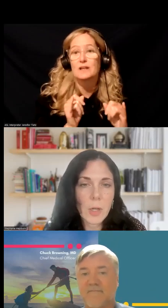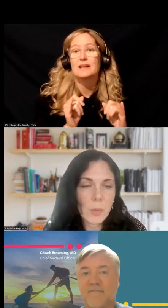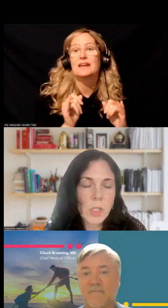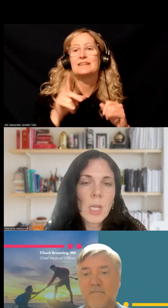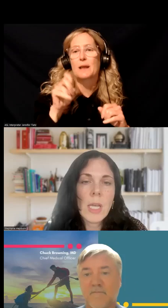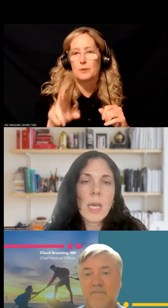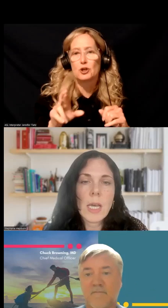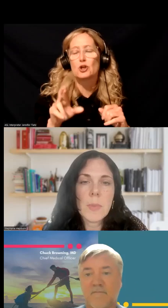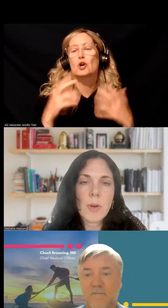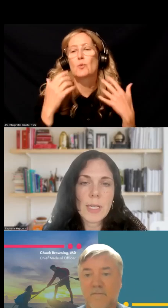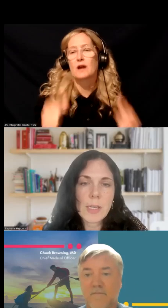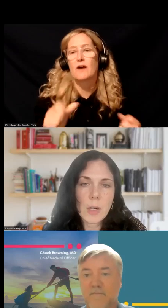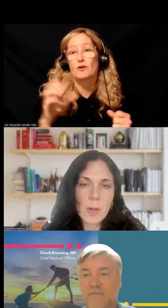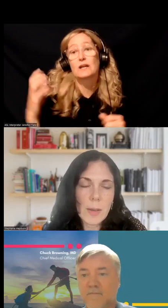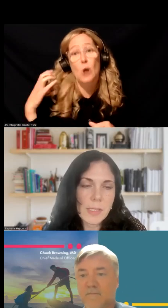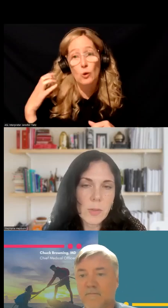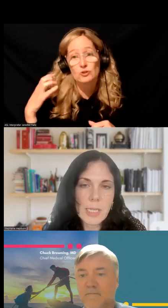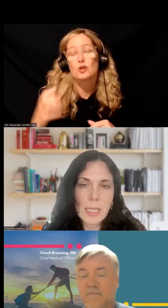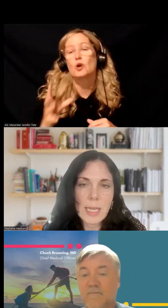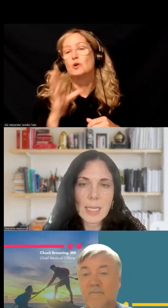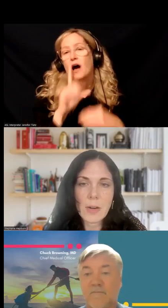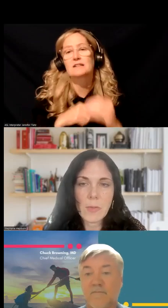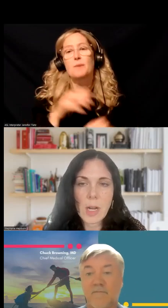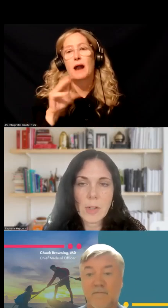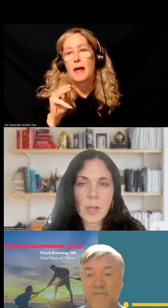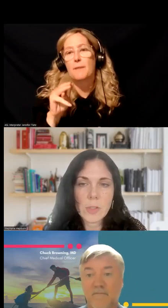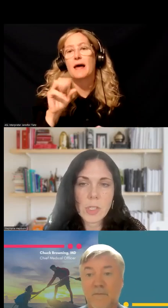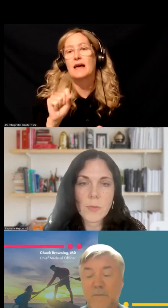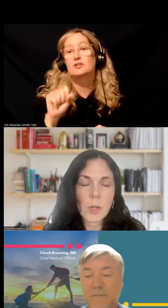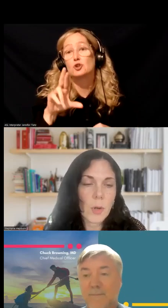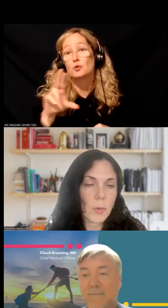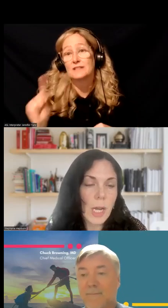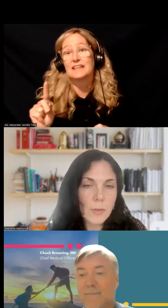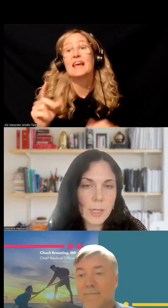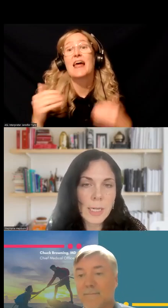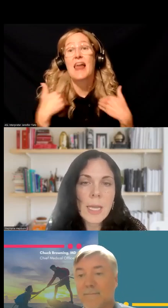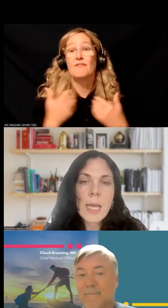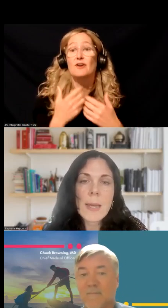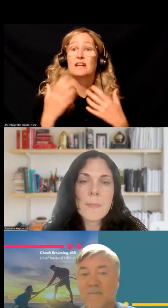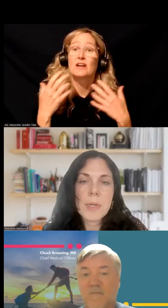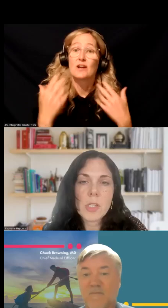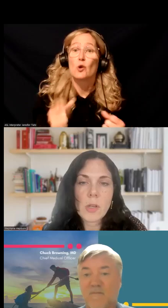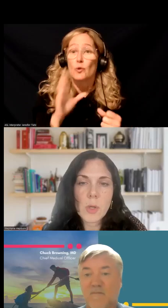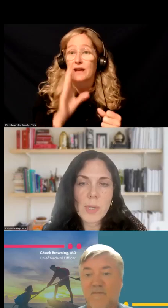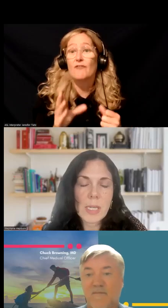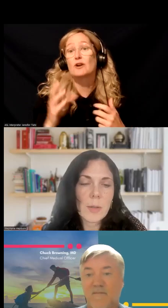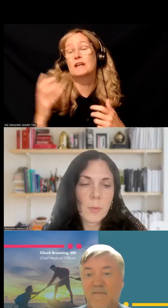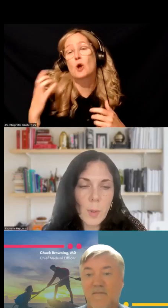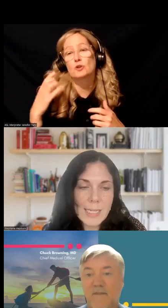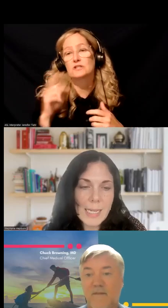recovery coach who credits ongoing MSUD and caring recovery coaches for her own recovery. But she's